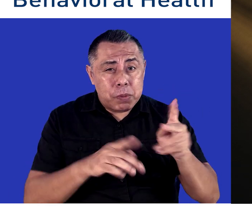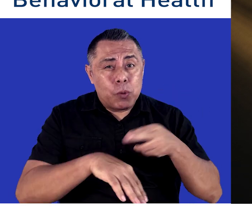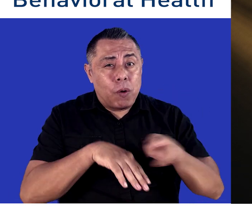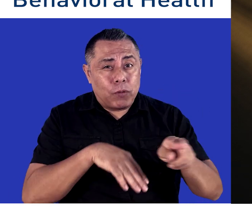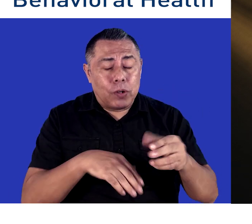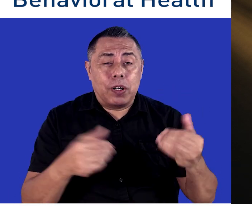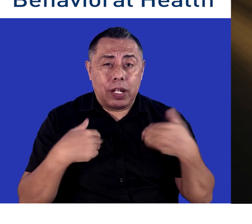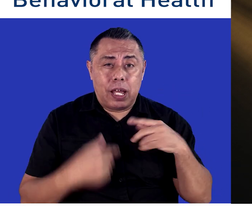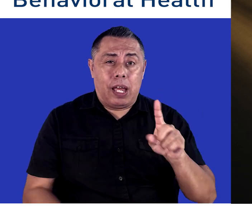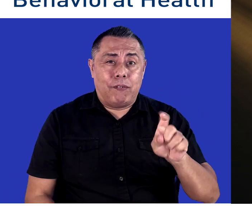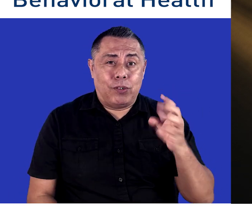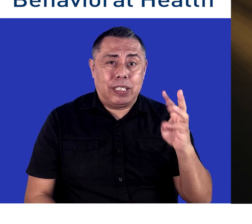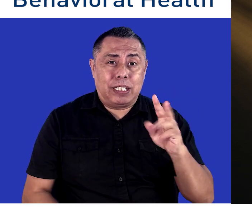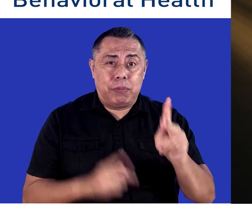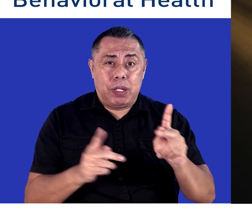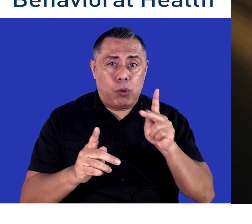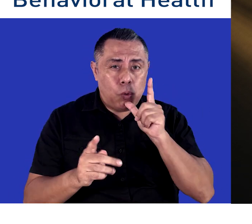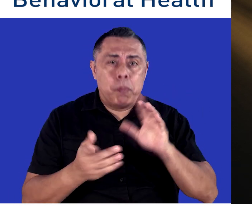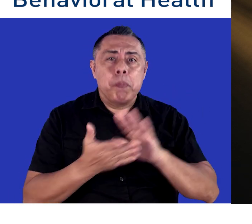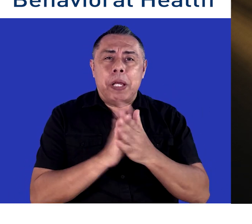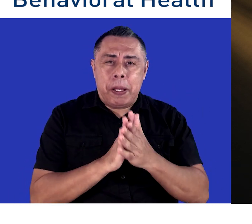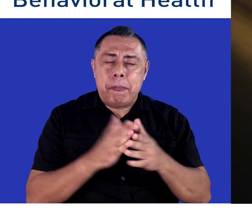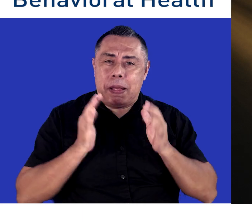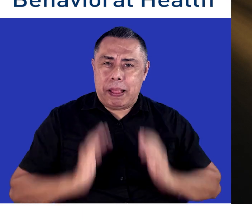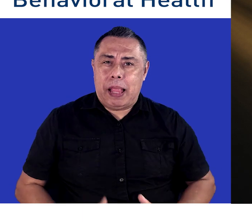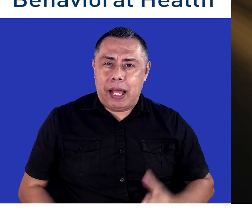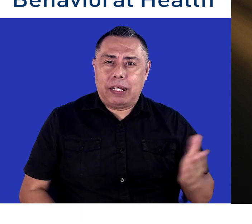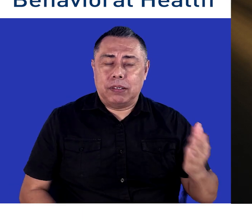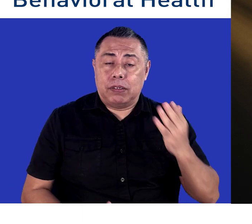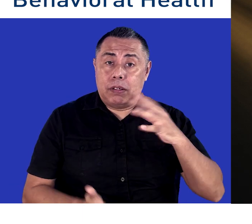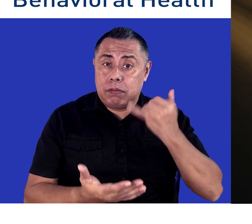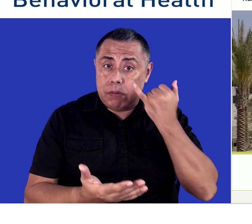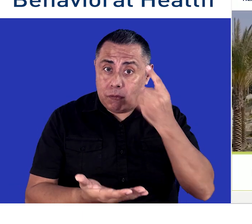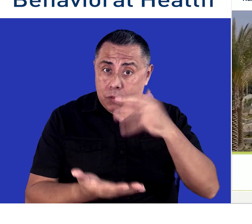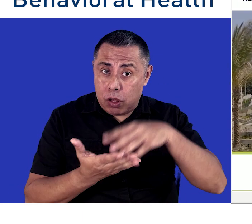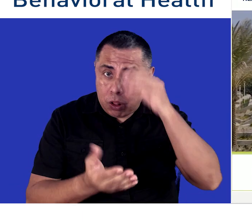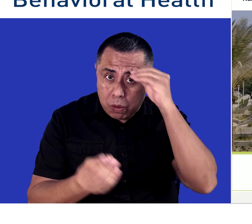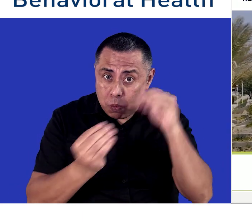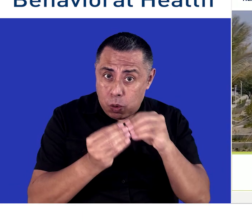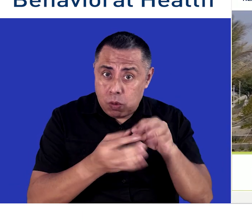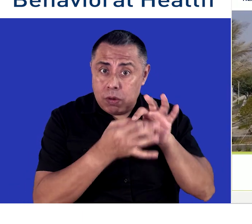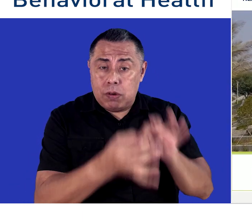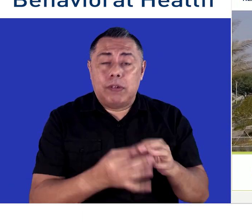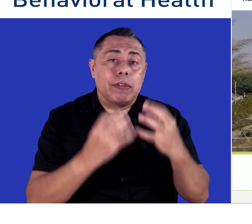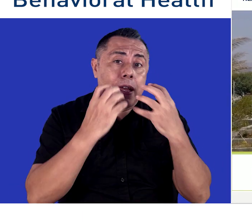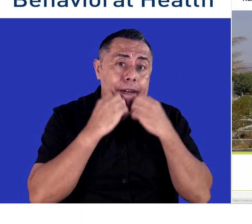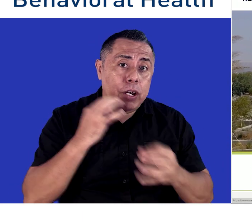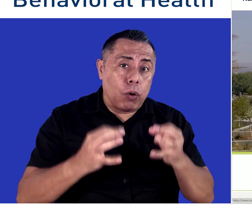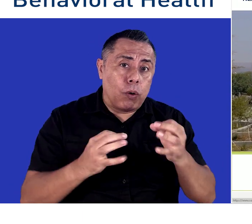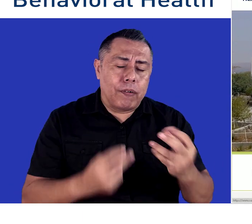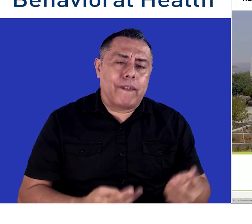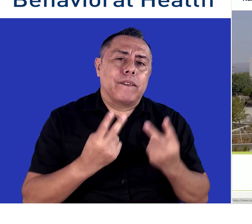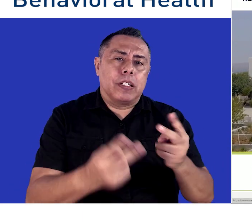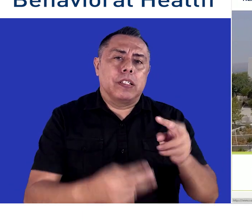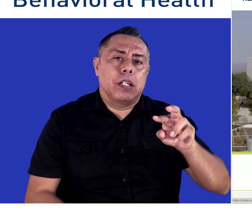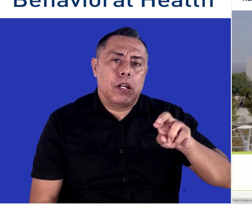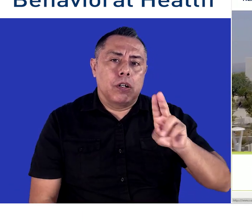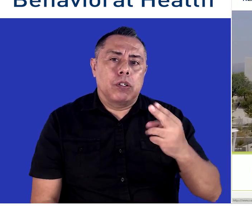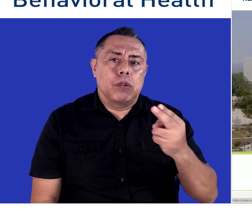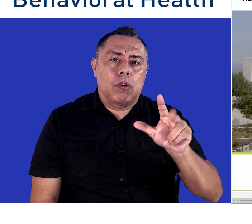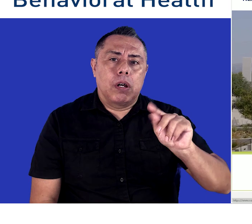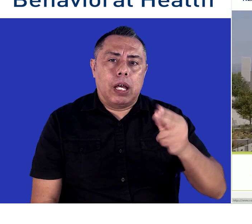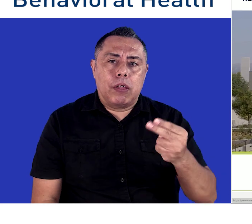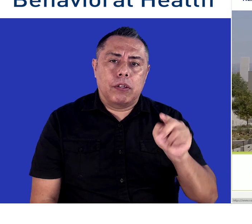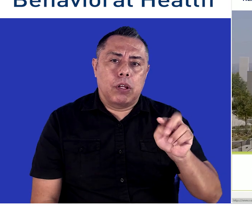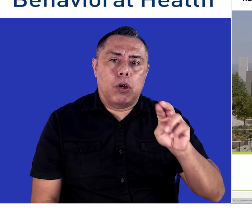400 people were referred and 116 became clients. To learn more about Care Court, go to